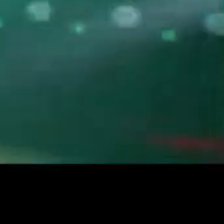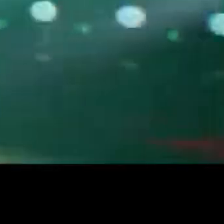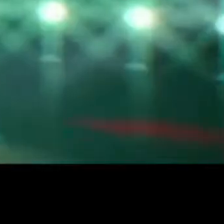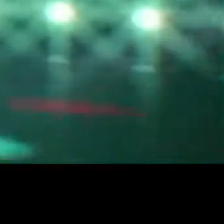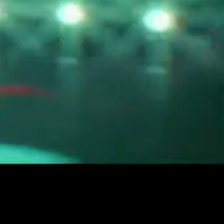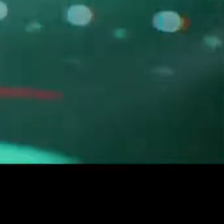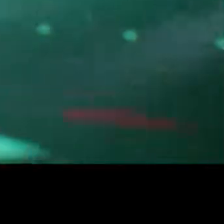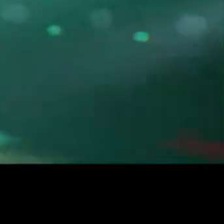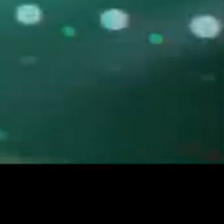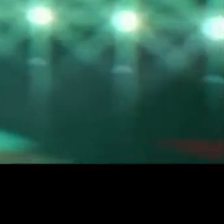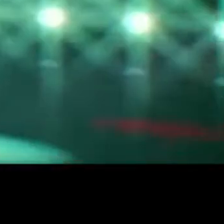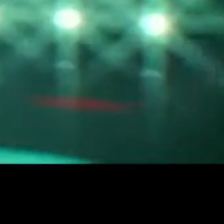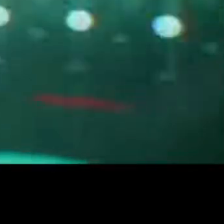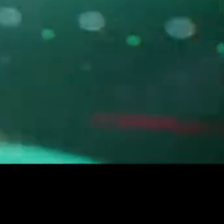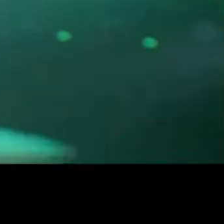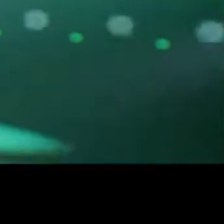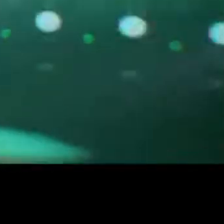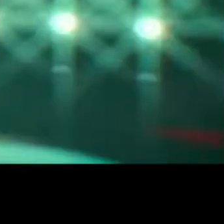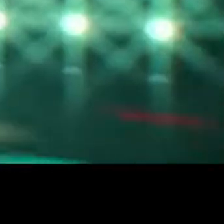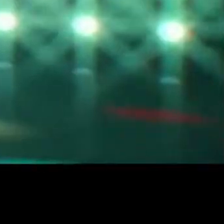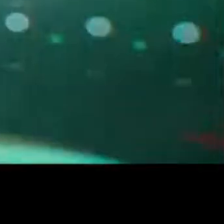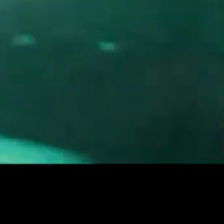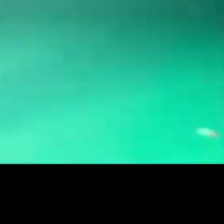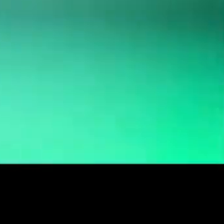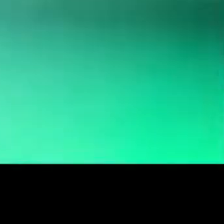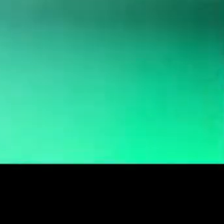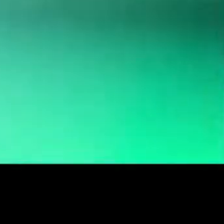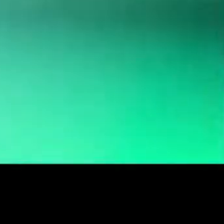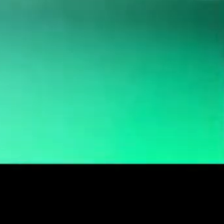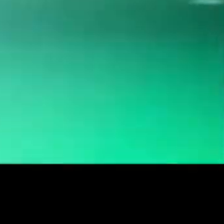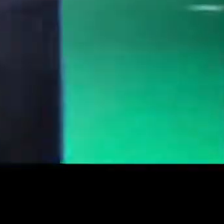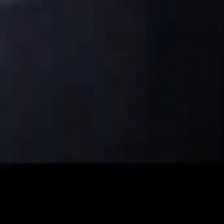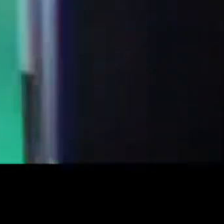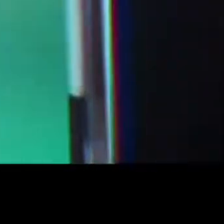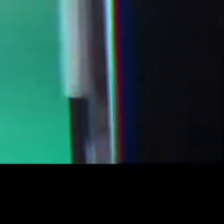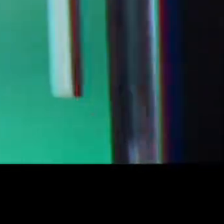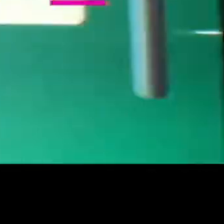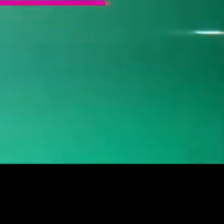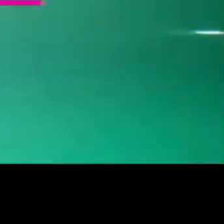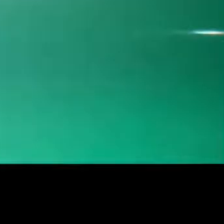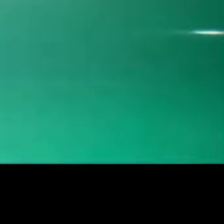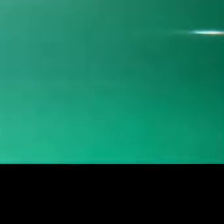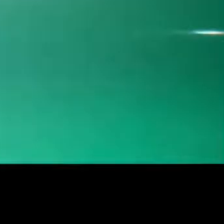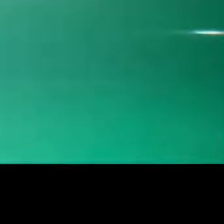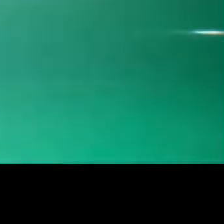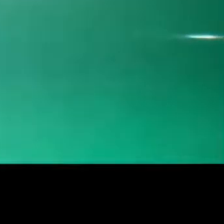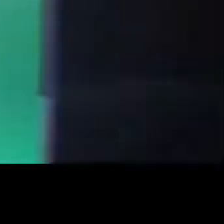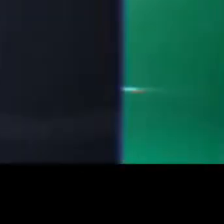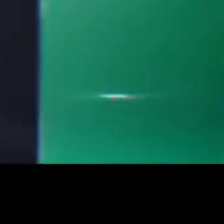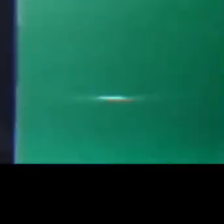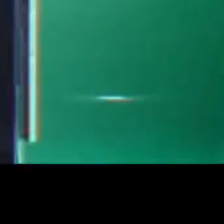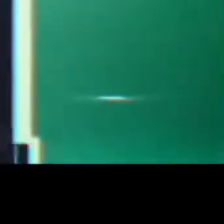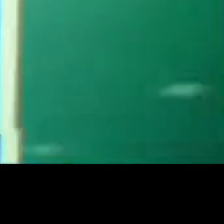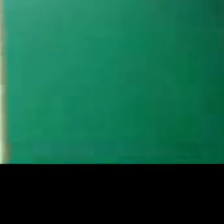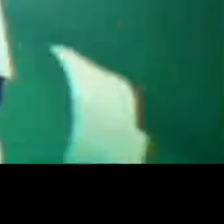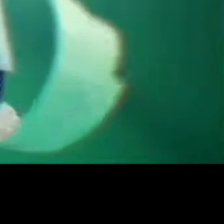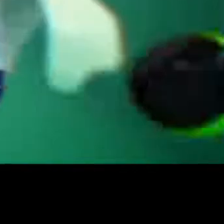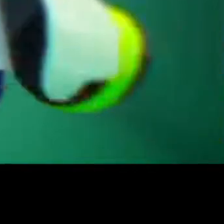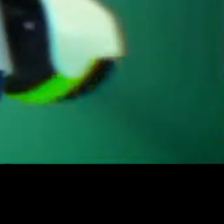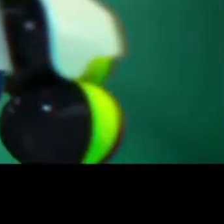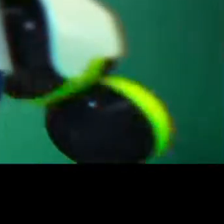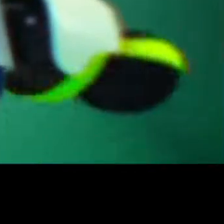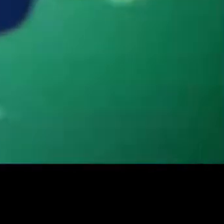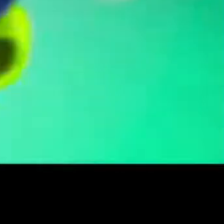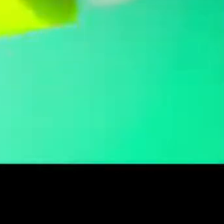Even a table at your favorite dance club. It takes moving fast. It takes moving at the speed of 4G. With Entel